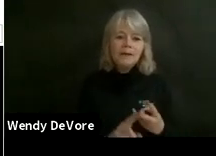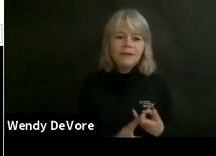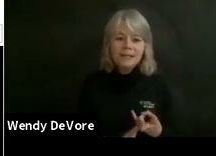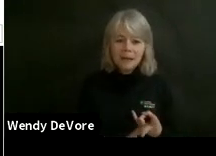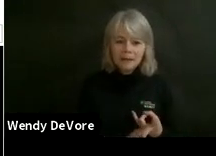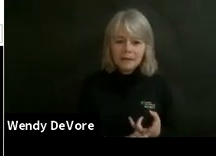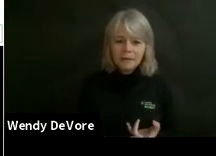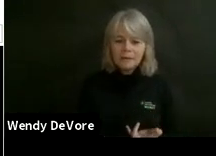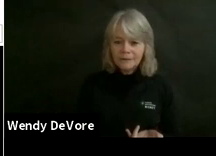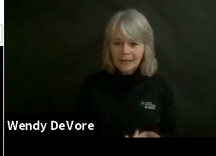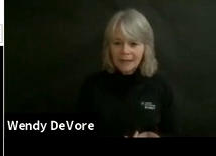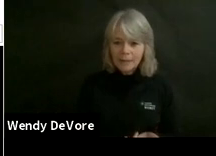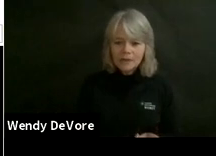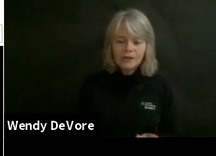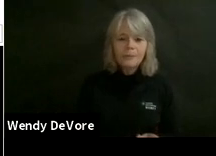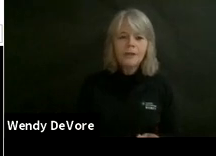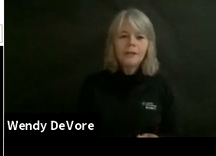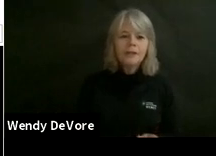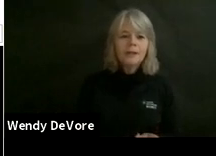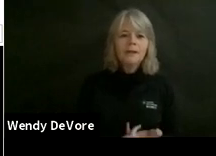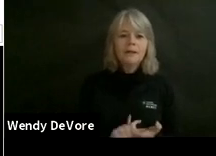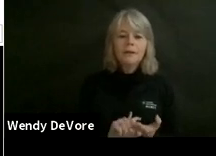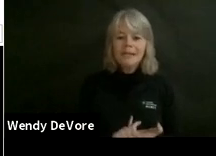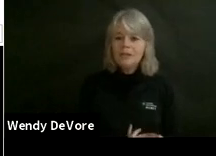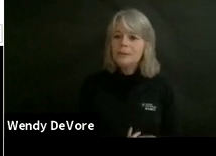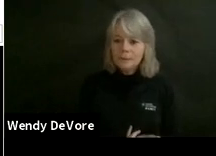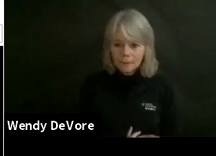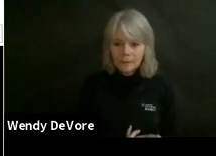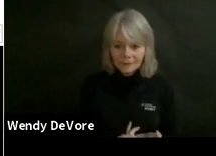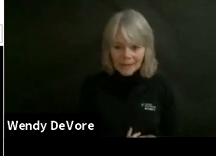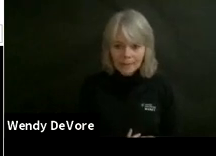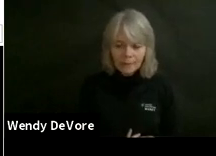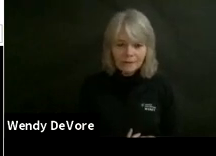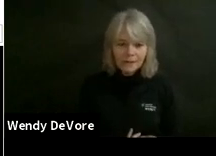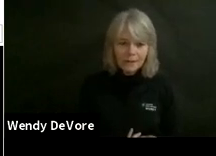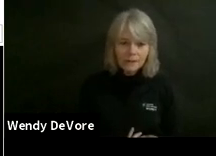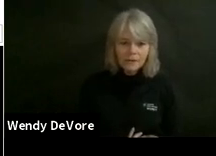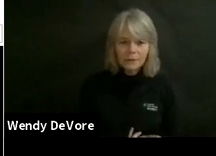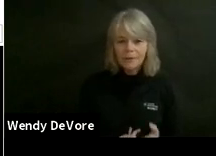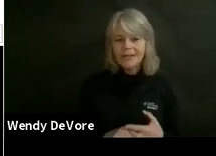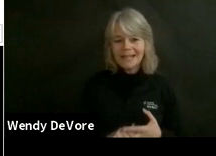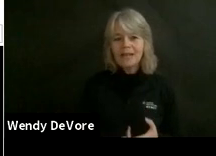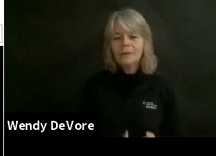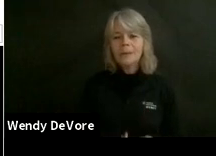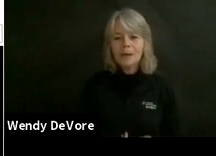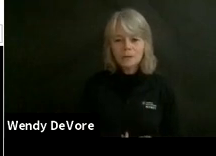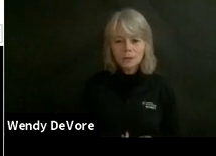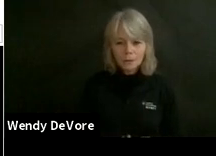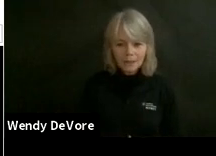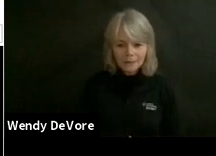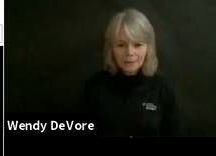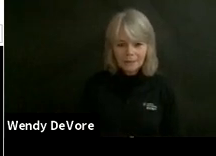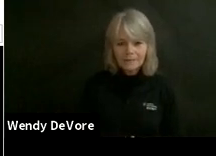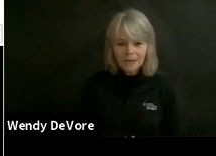Because he does use a sign language interpreter, you'll need to set up for a sign language interpreter and it takes about